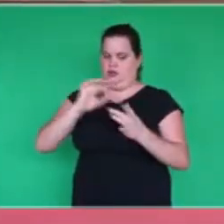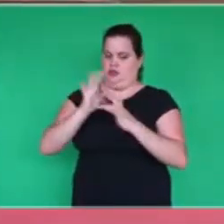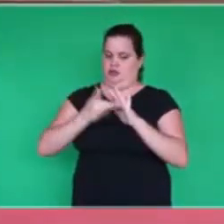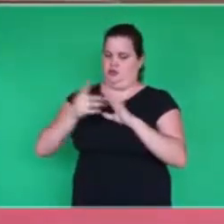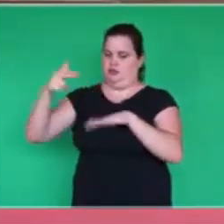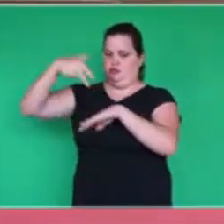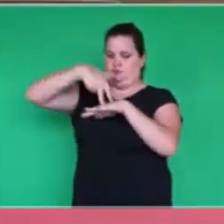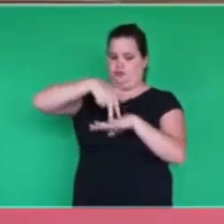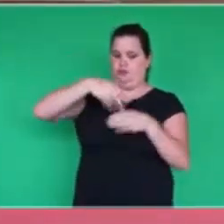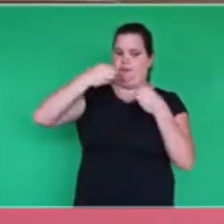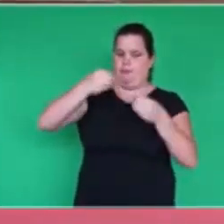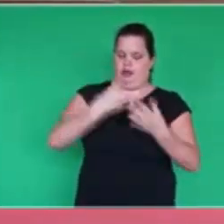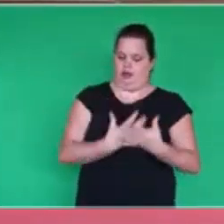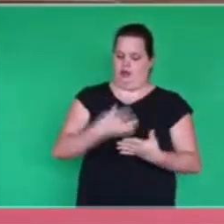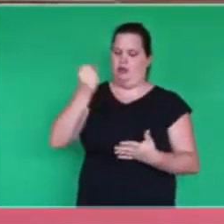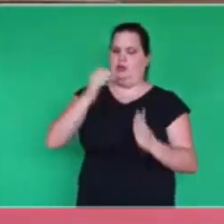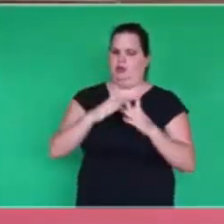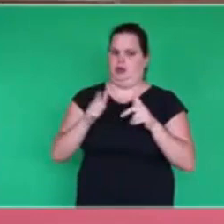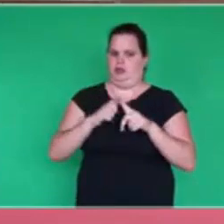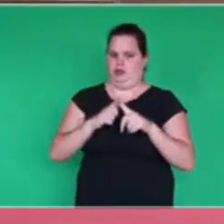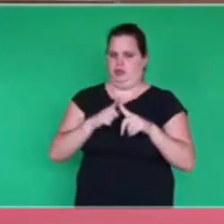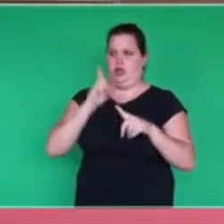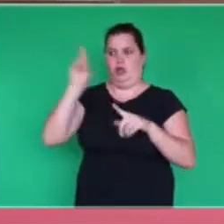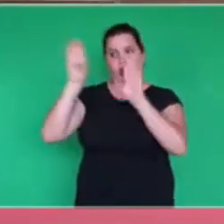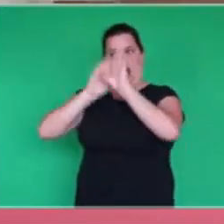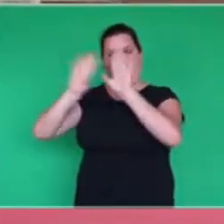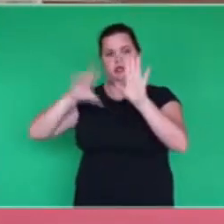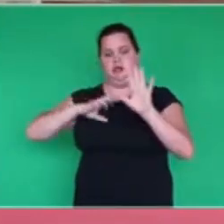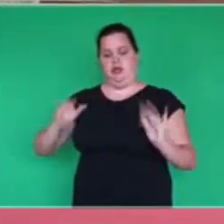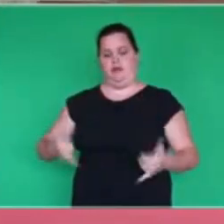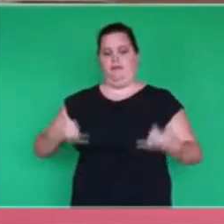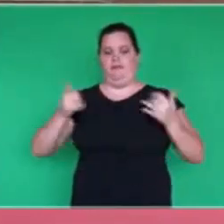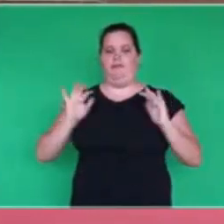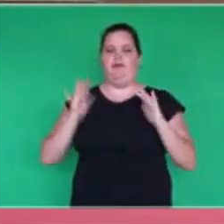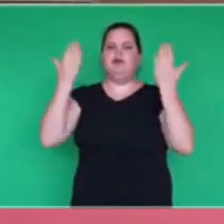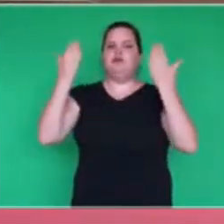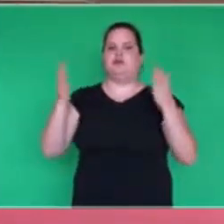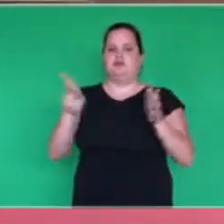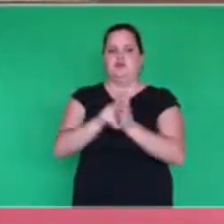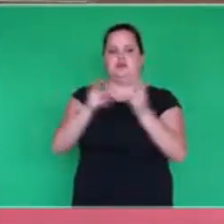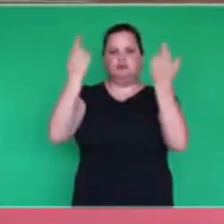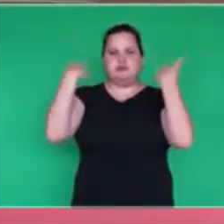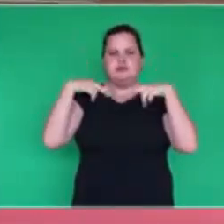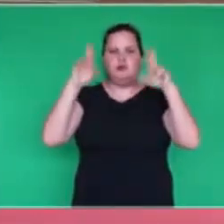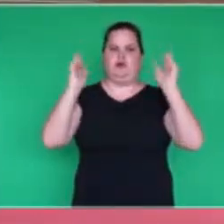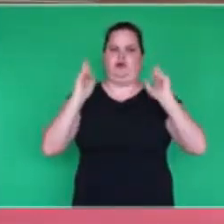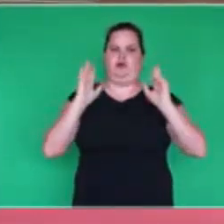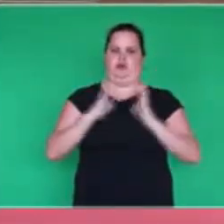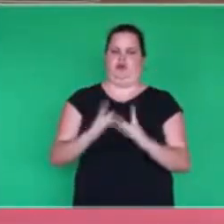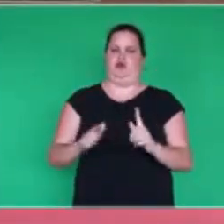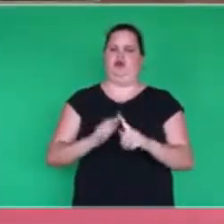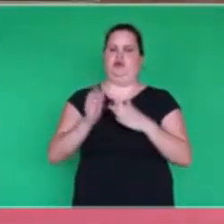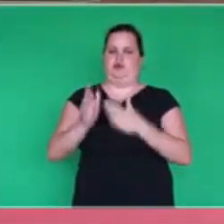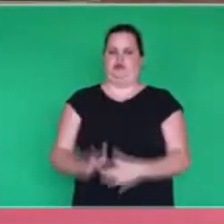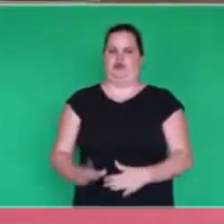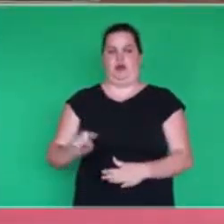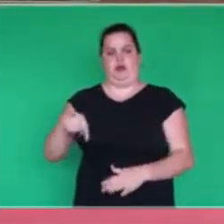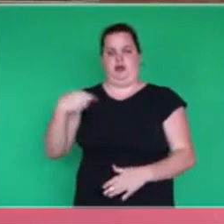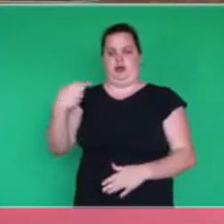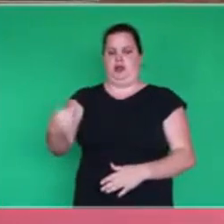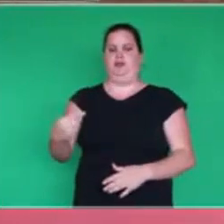come and will be in Jerusalem. What is the great issue? Is the battle which will